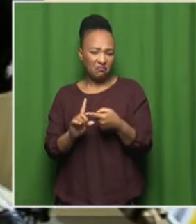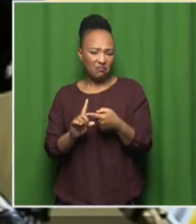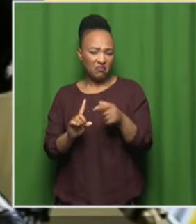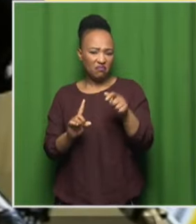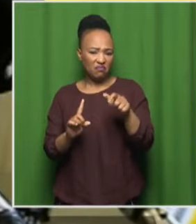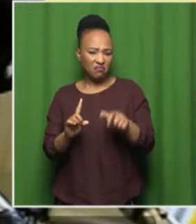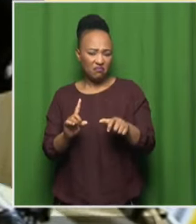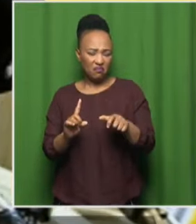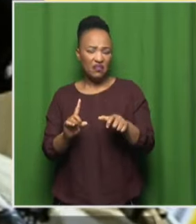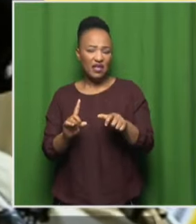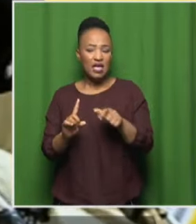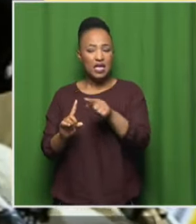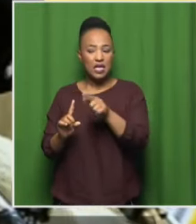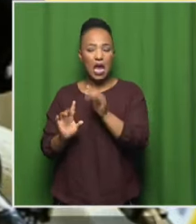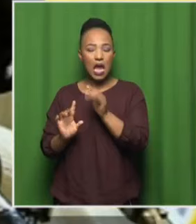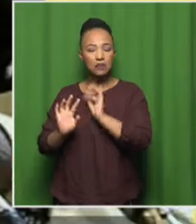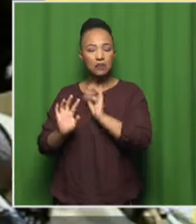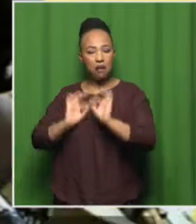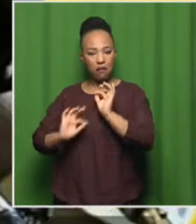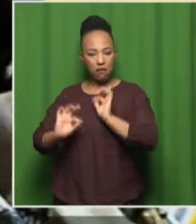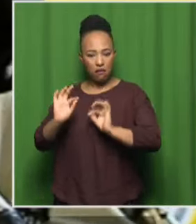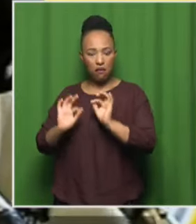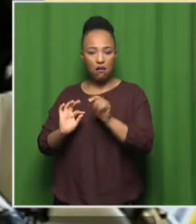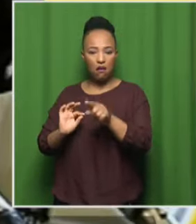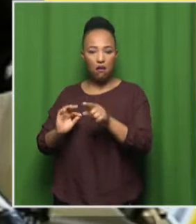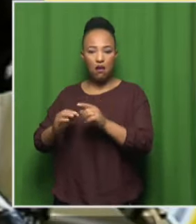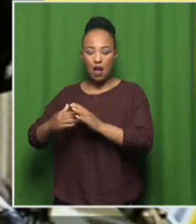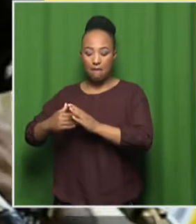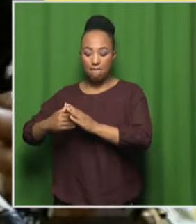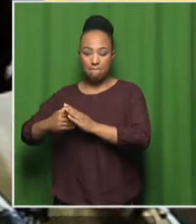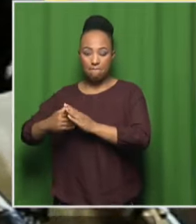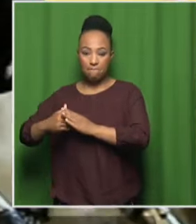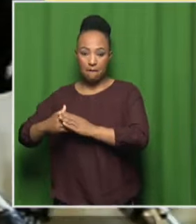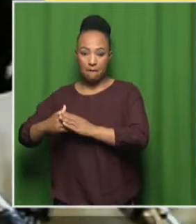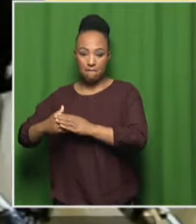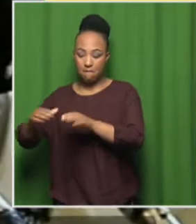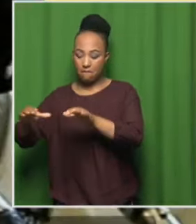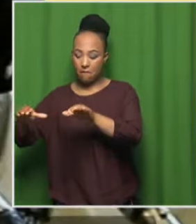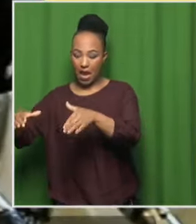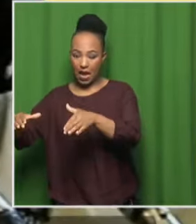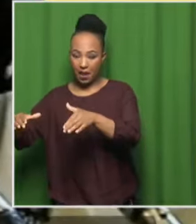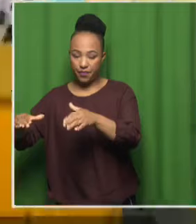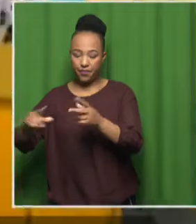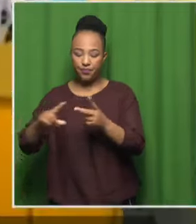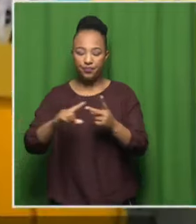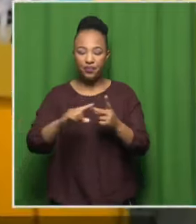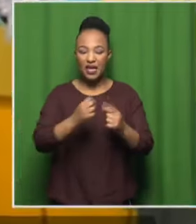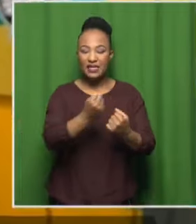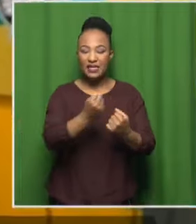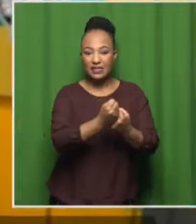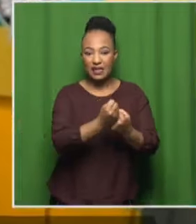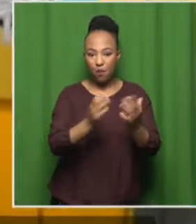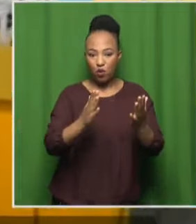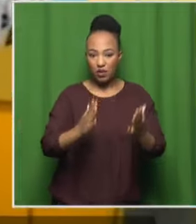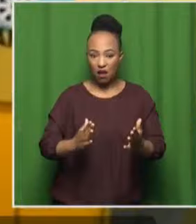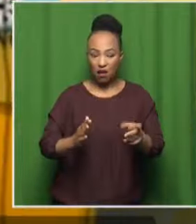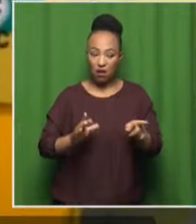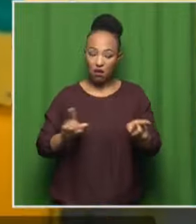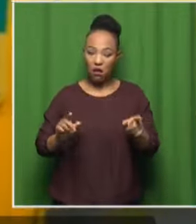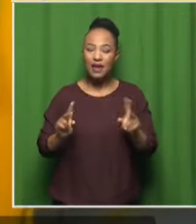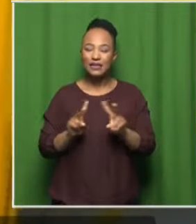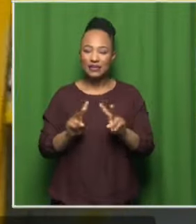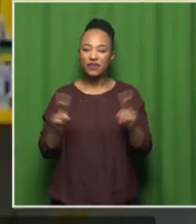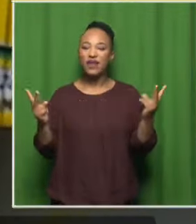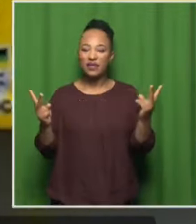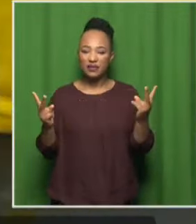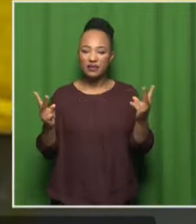the distinction between members and supporters. The ANC president